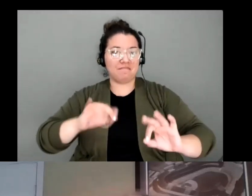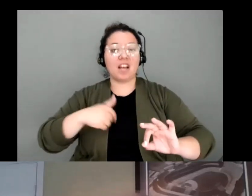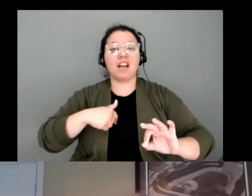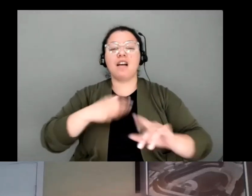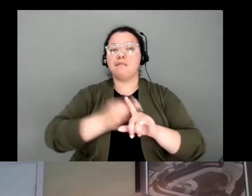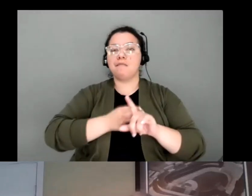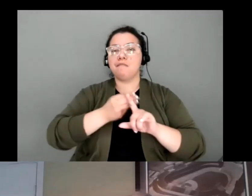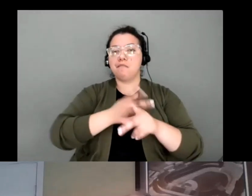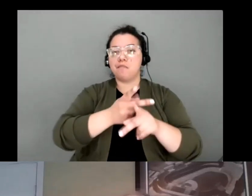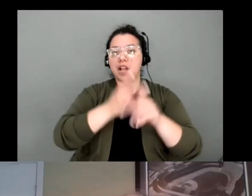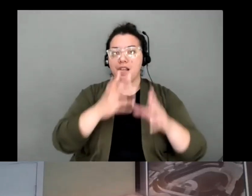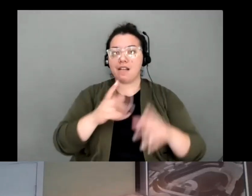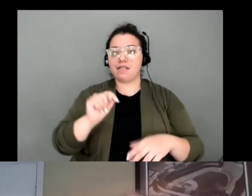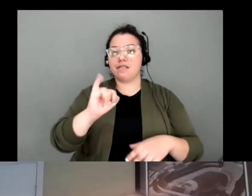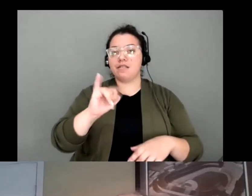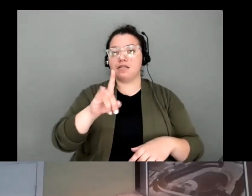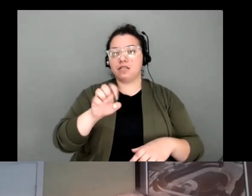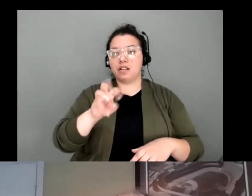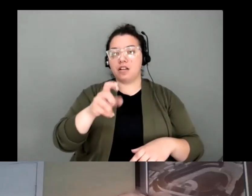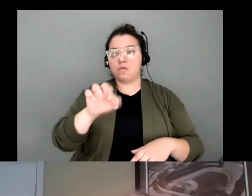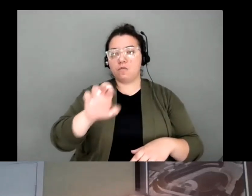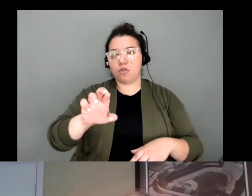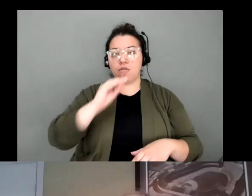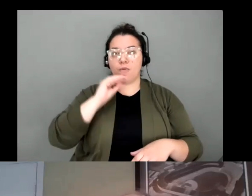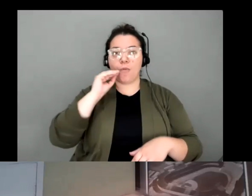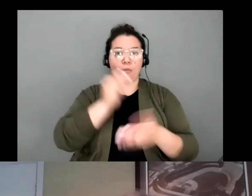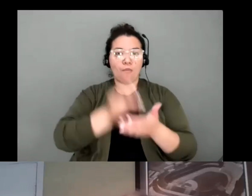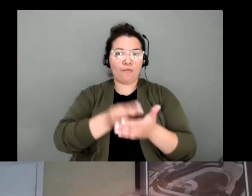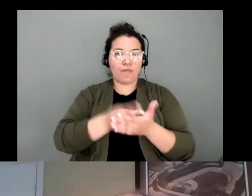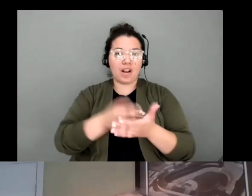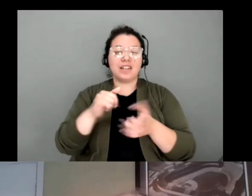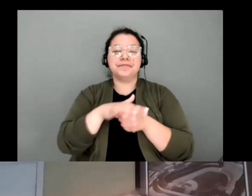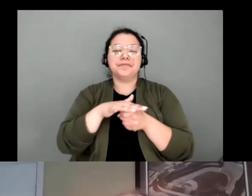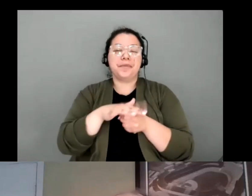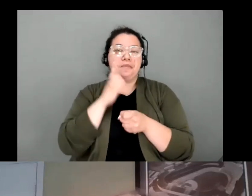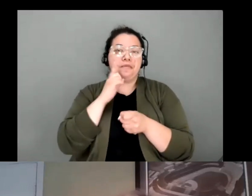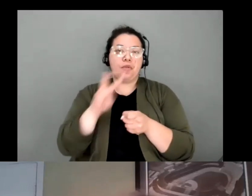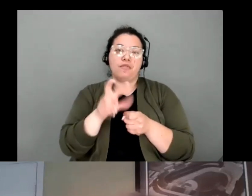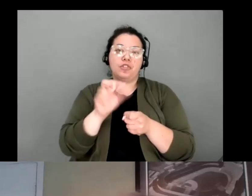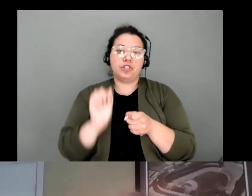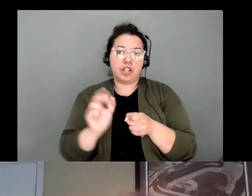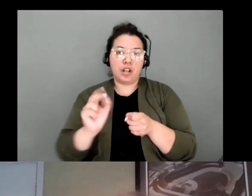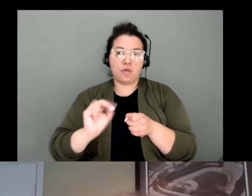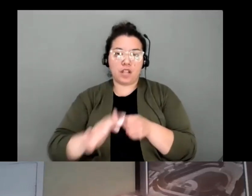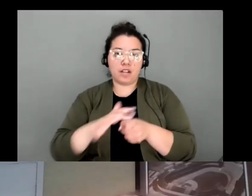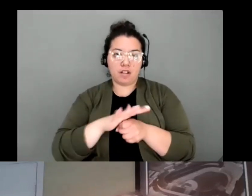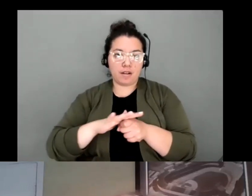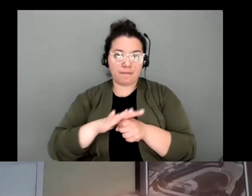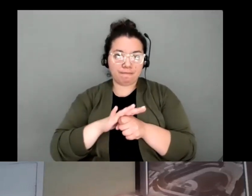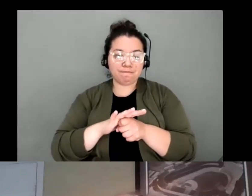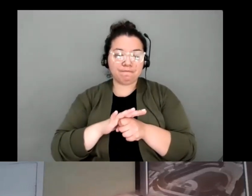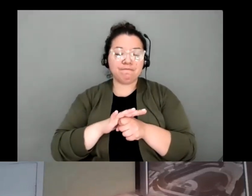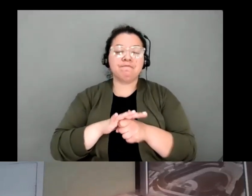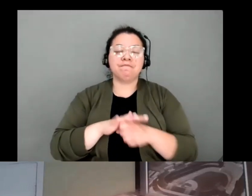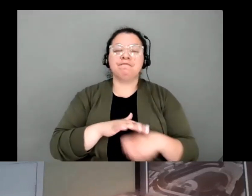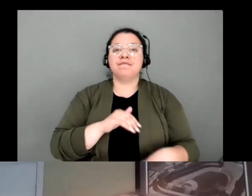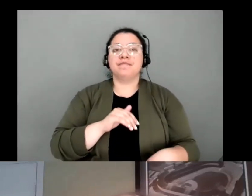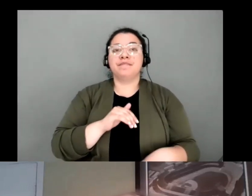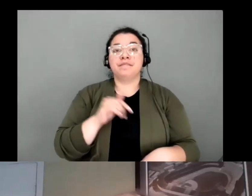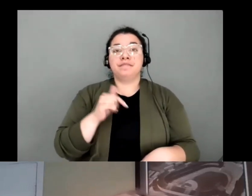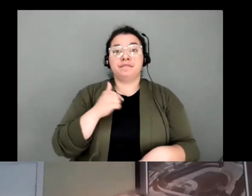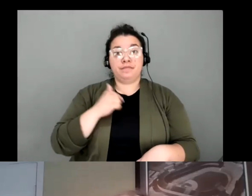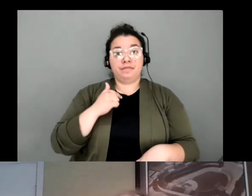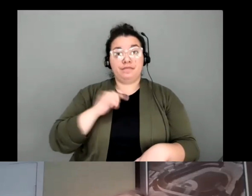lender with Tidewater Home Funding, which is a local lender in the Virginia and North Carolina markets. I